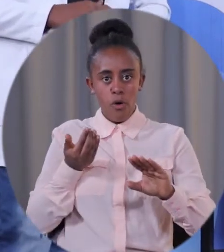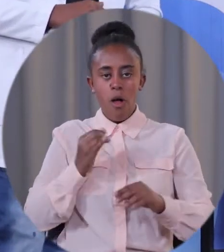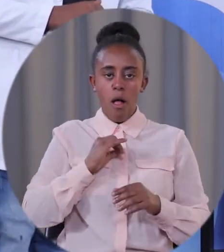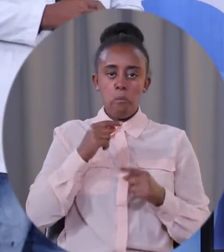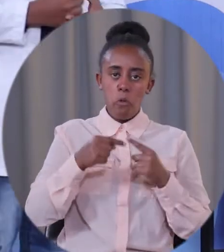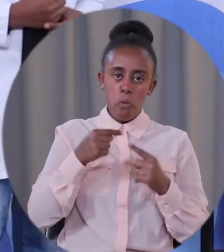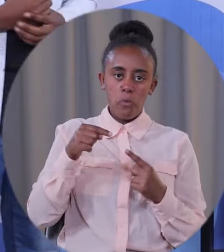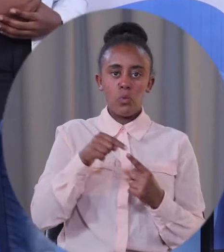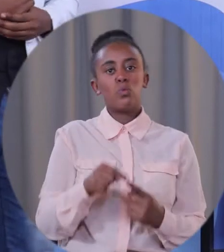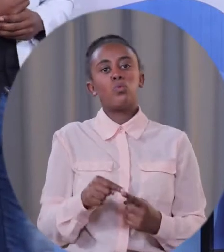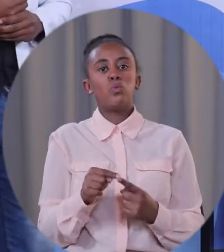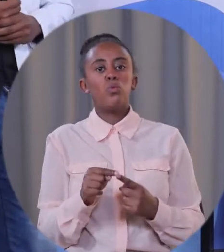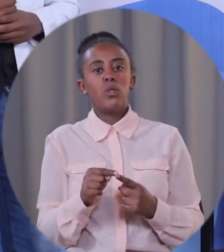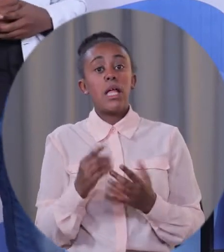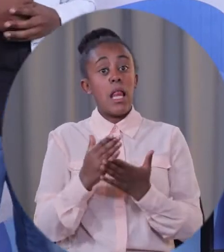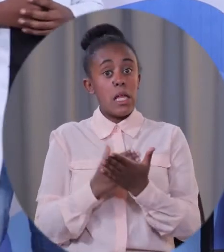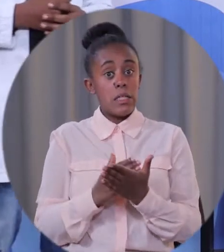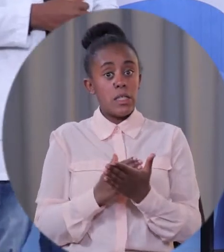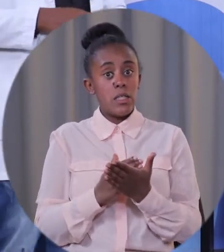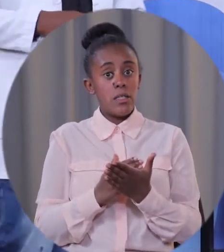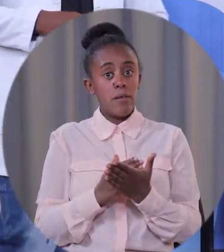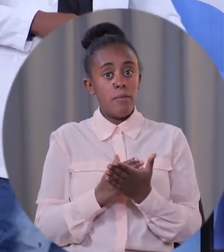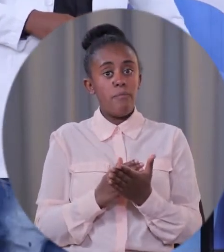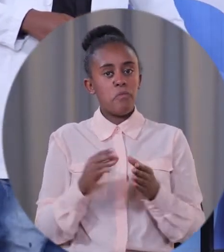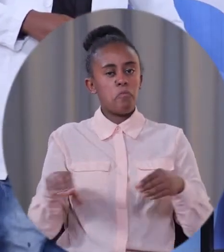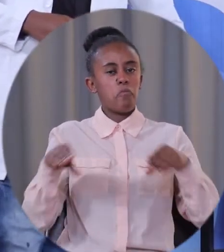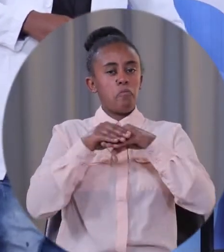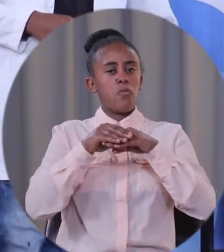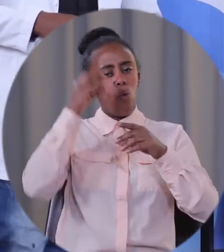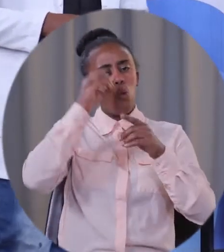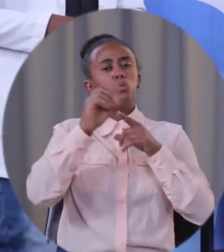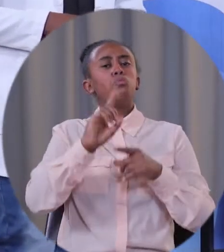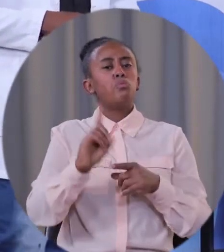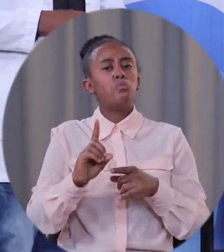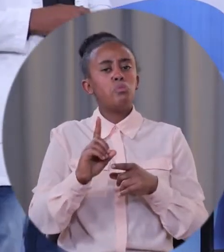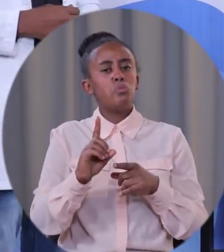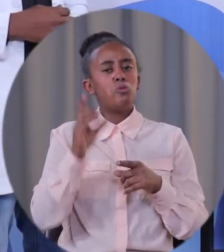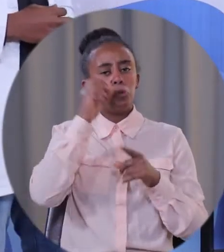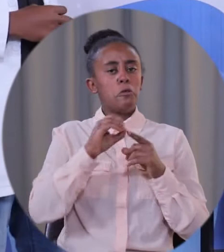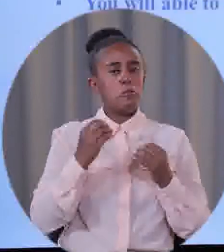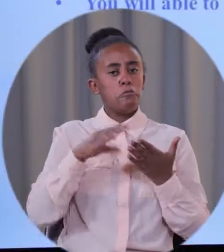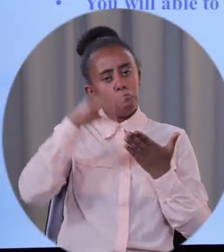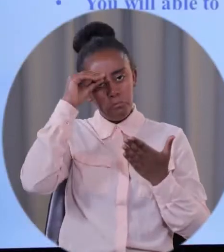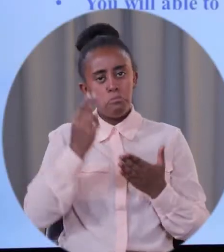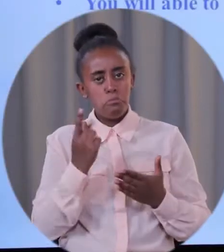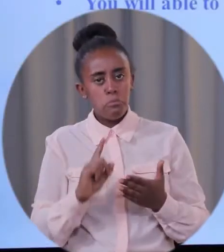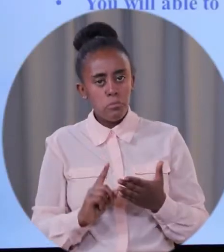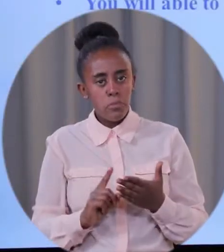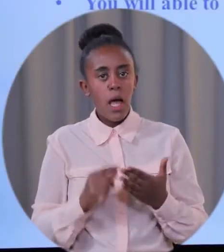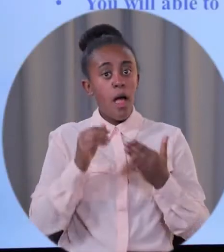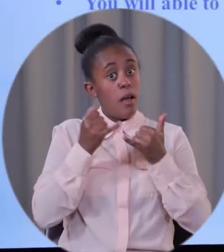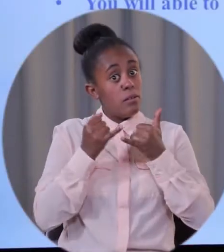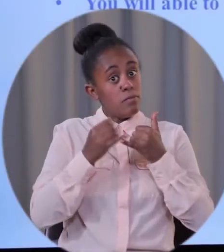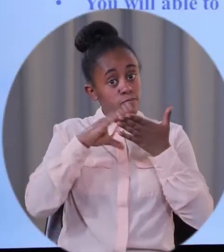going to the lesson, let me introduce the general objective of this lesson. At the end of this